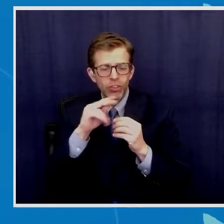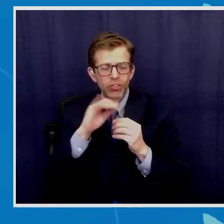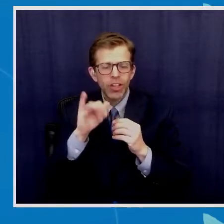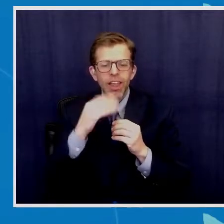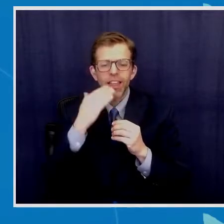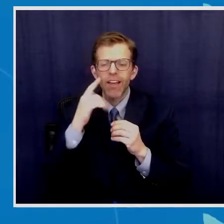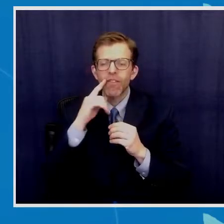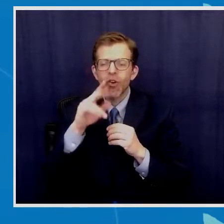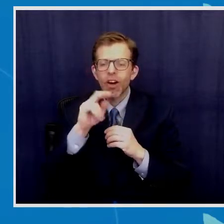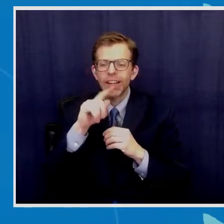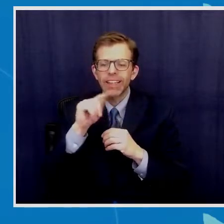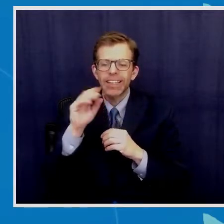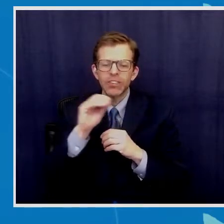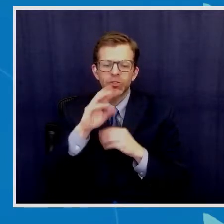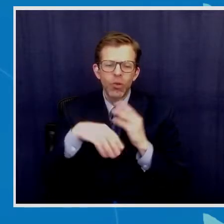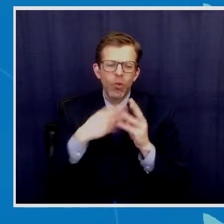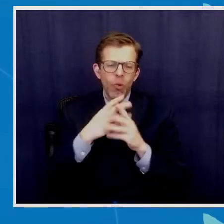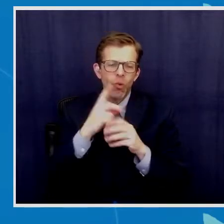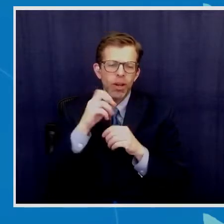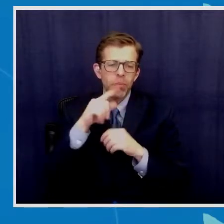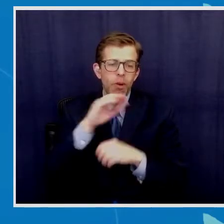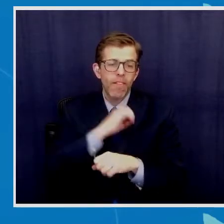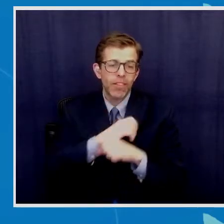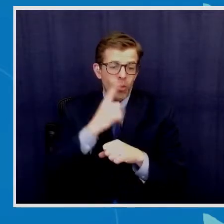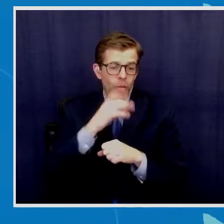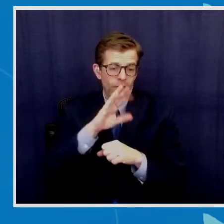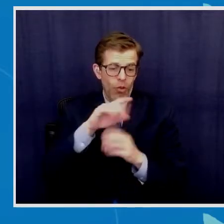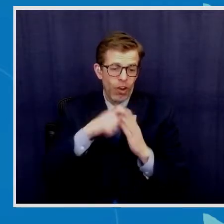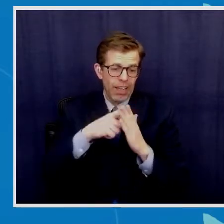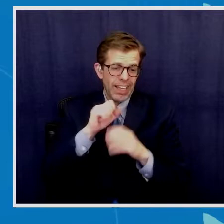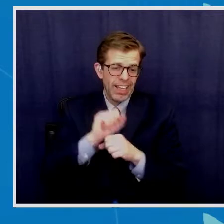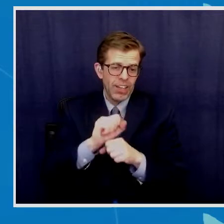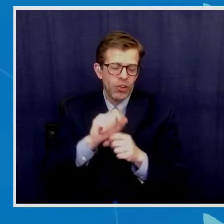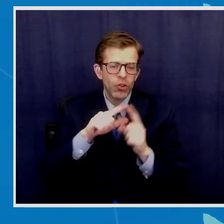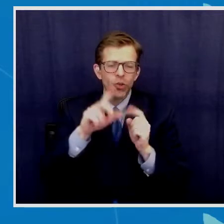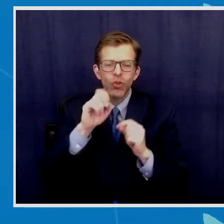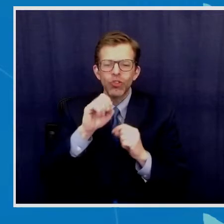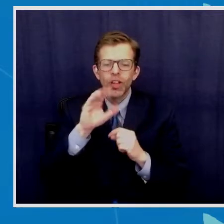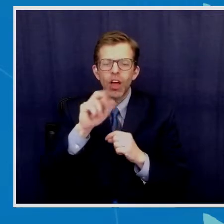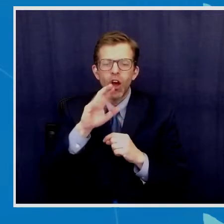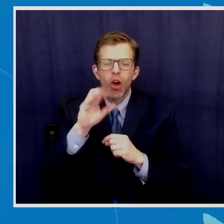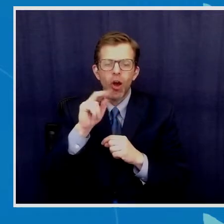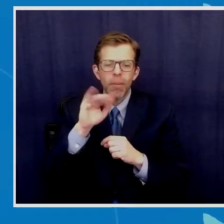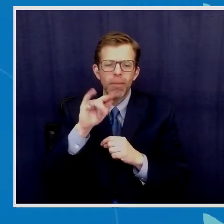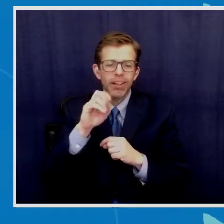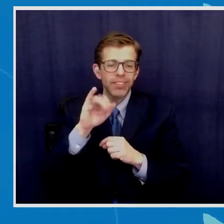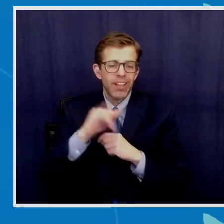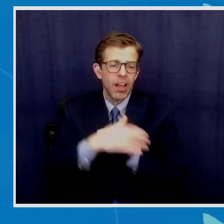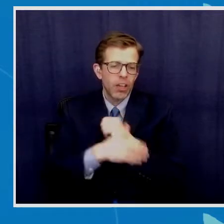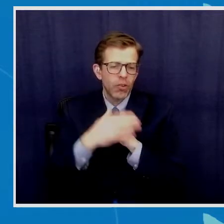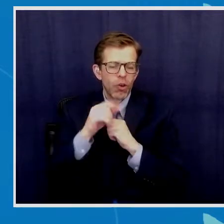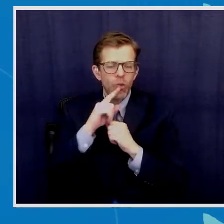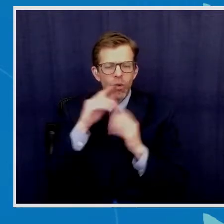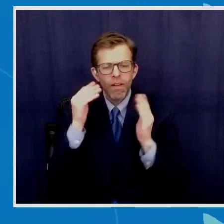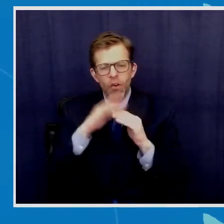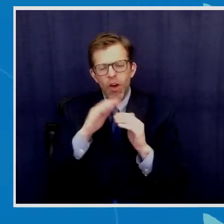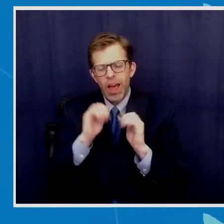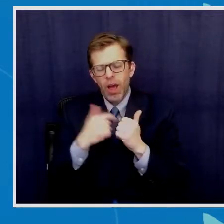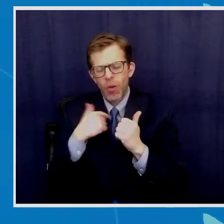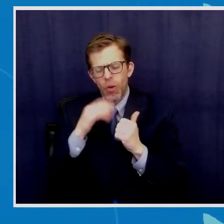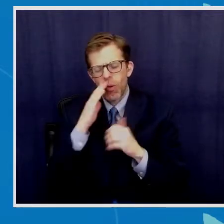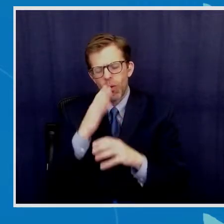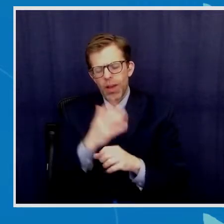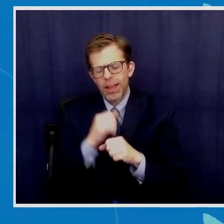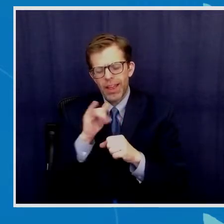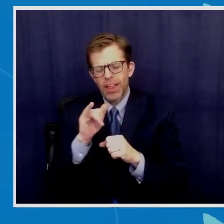with the Department of Energy, another one of your key initiatives to decarbonize countries and to really focus on how are we going to get the carbon